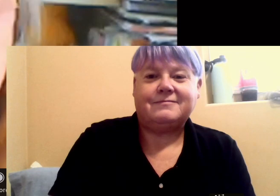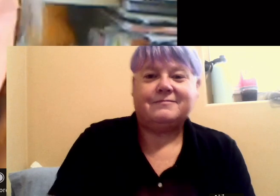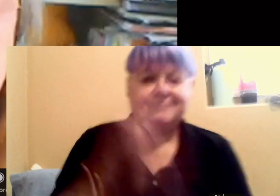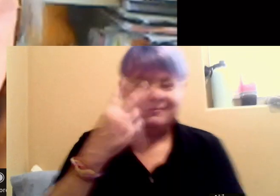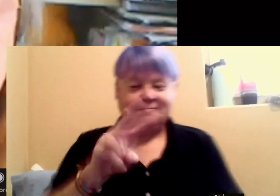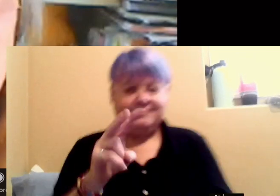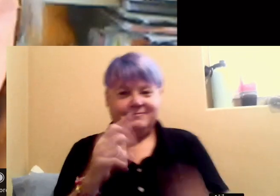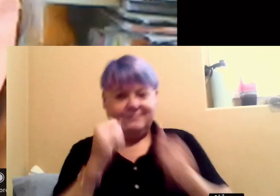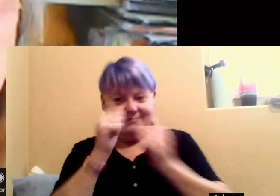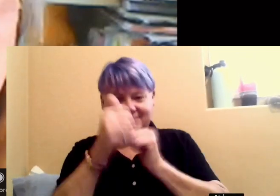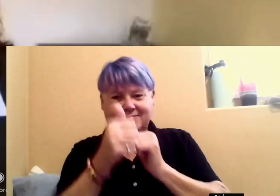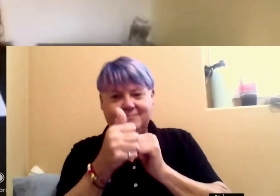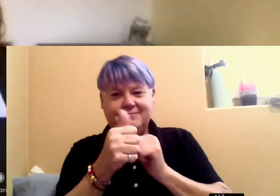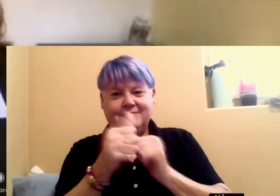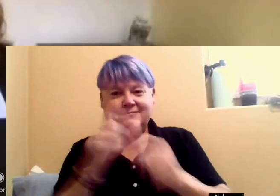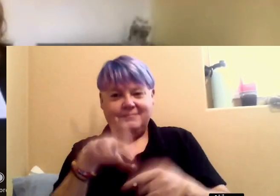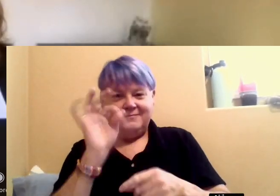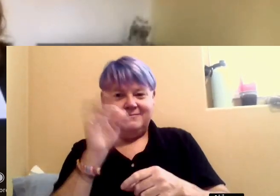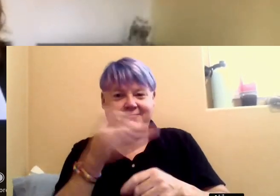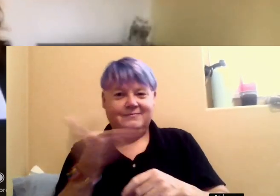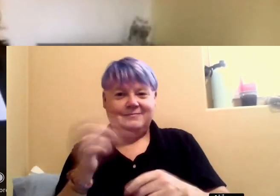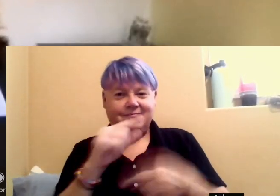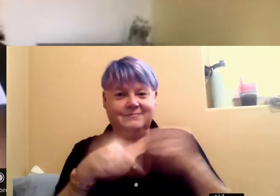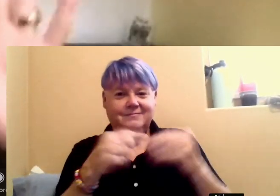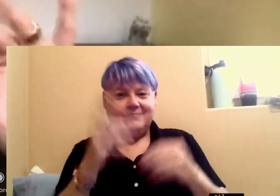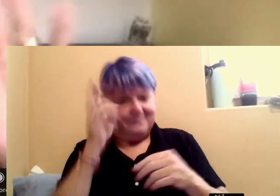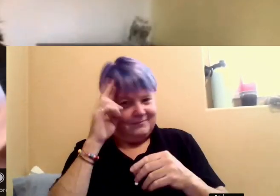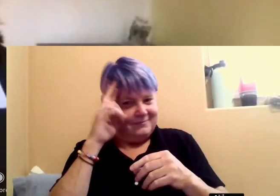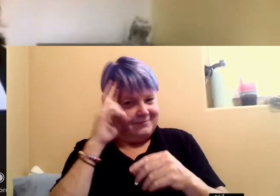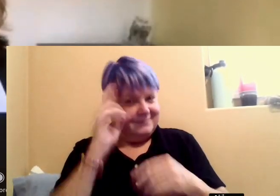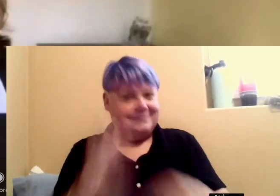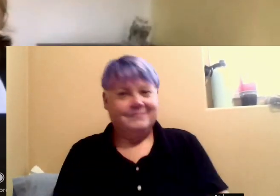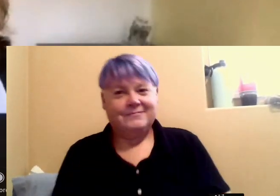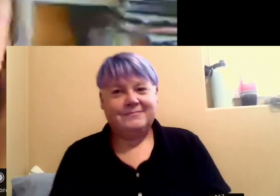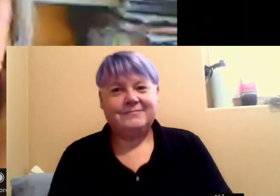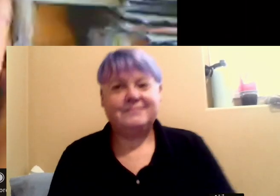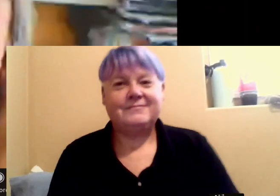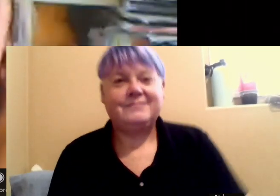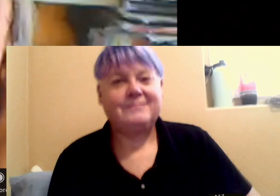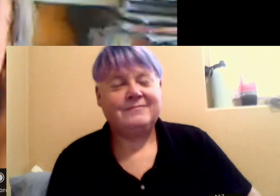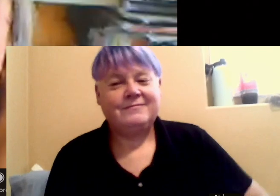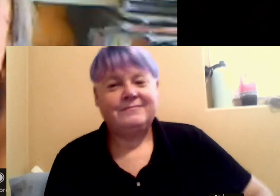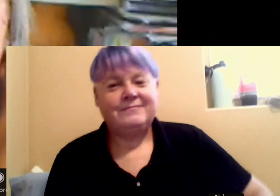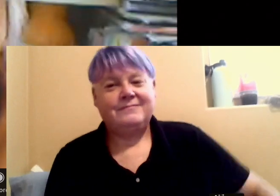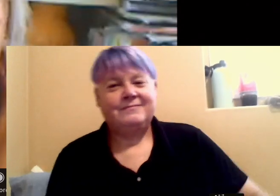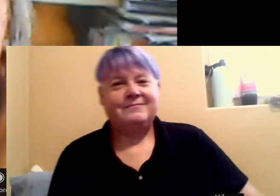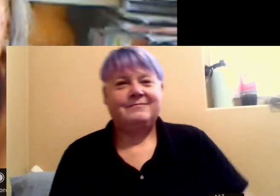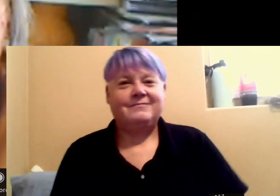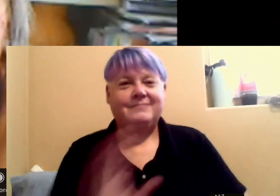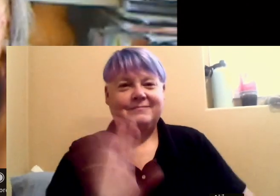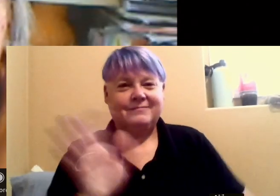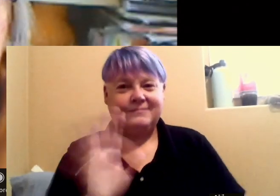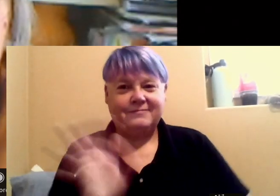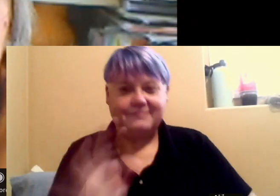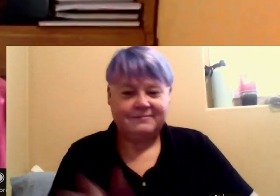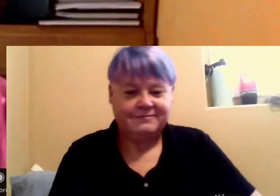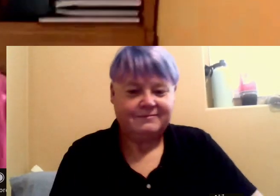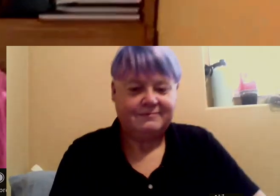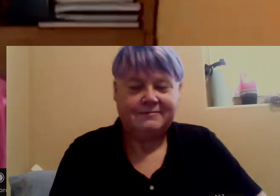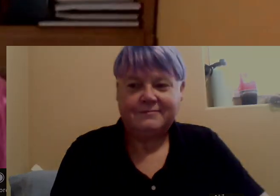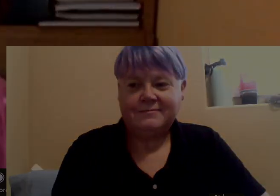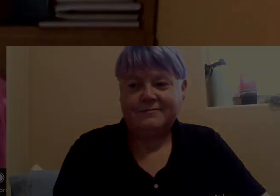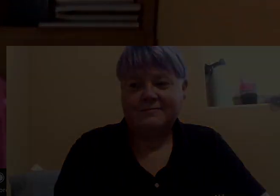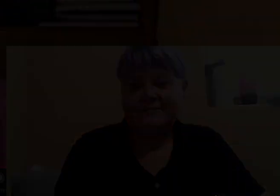discovering. Oh, thank you very much. Discovering it. Yeah. Take care. I'll look for inviting us all. Cheers, Bye. everyone.